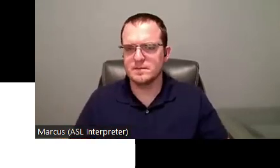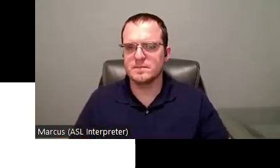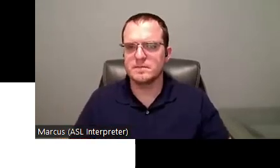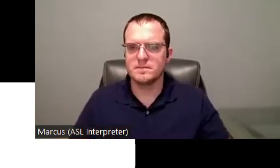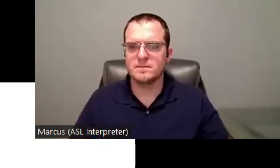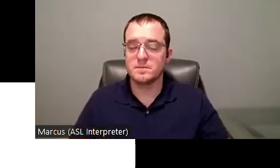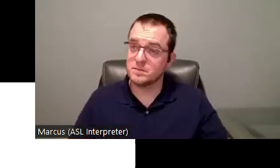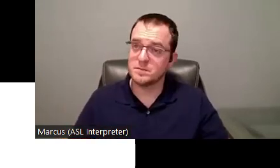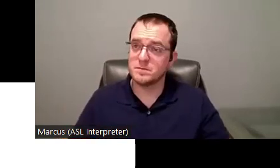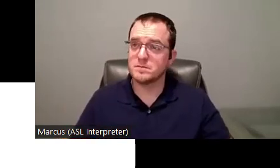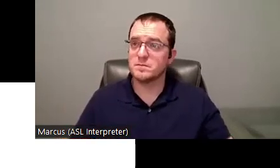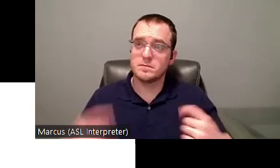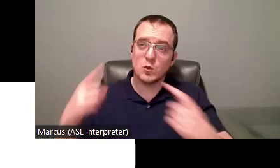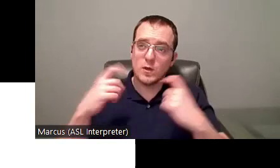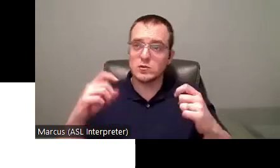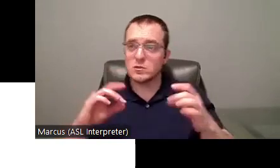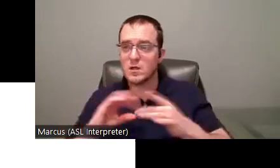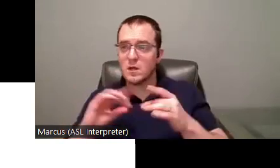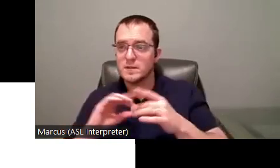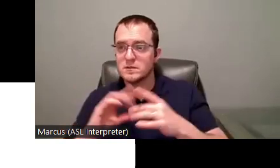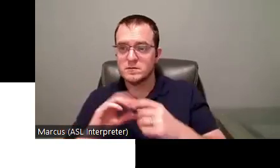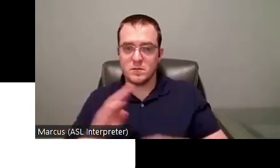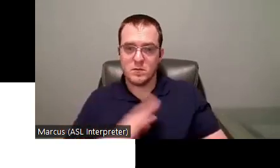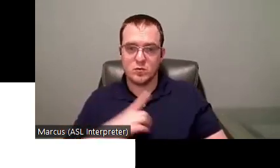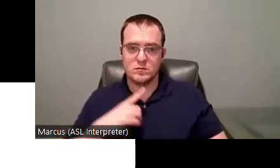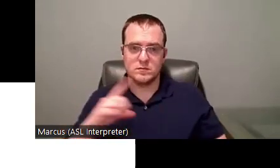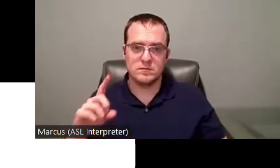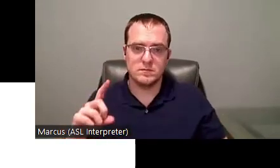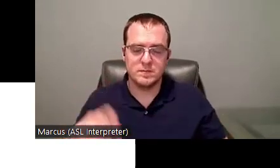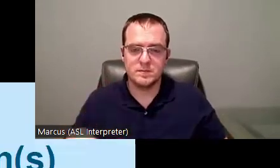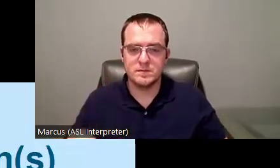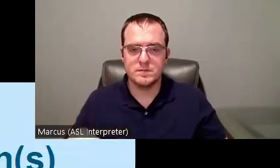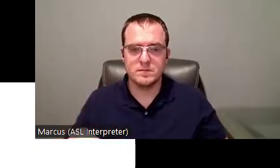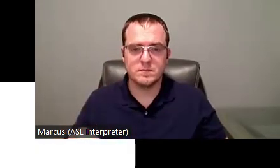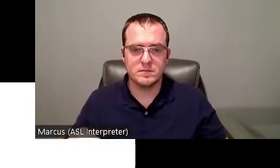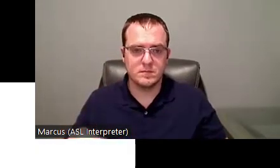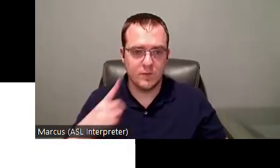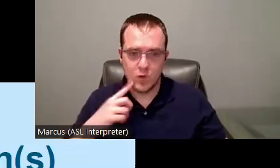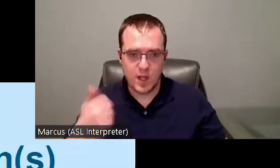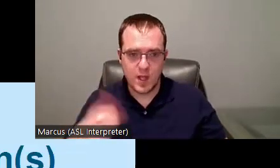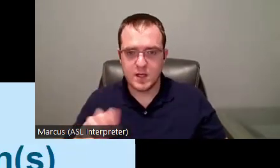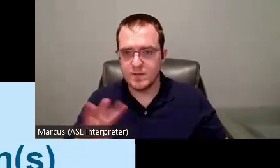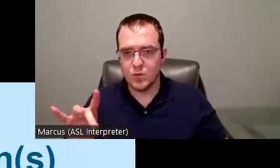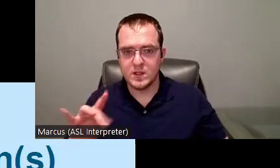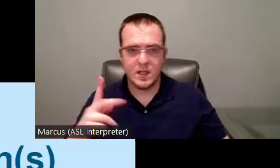Any questions or comments from board members on